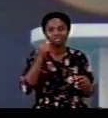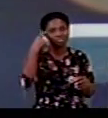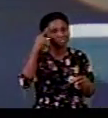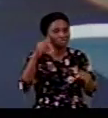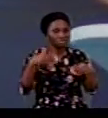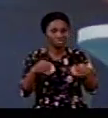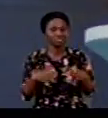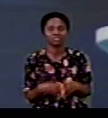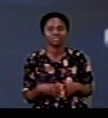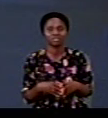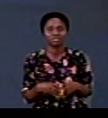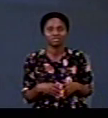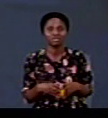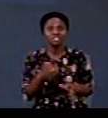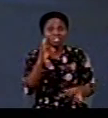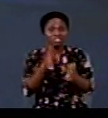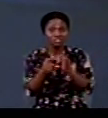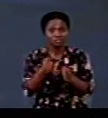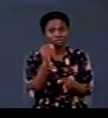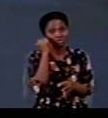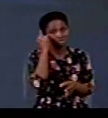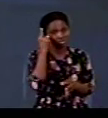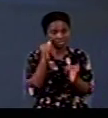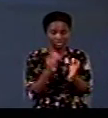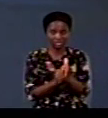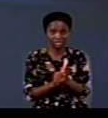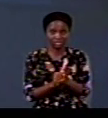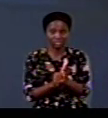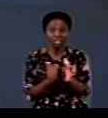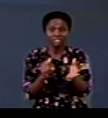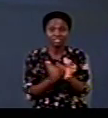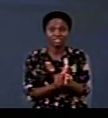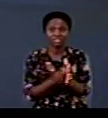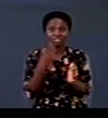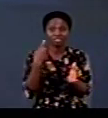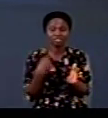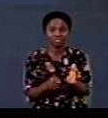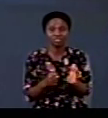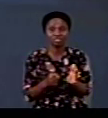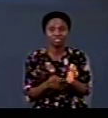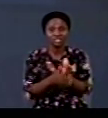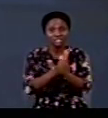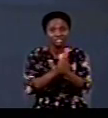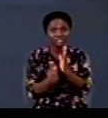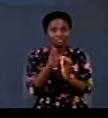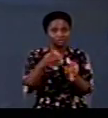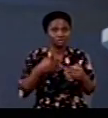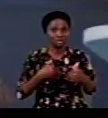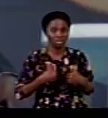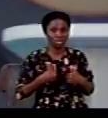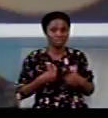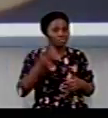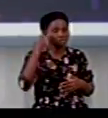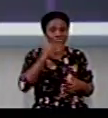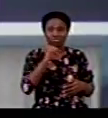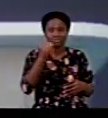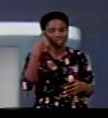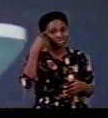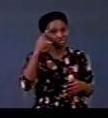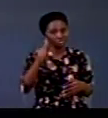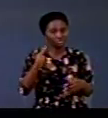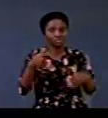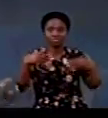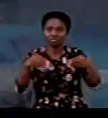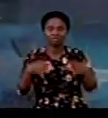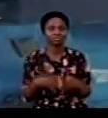Even Solomon didn't understand that the wisdom he had was not for sale. And Ahab